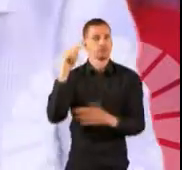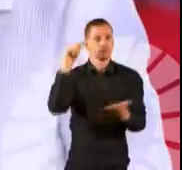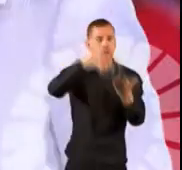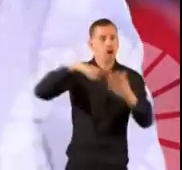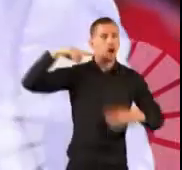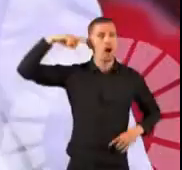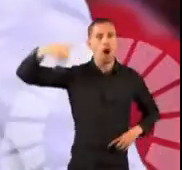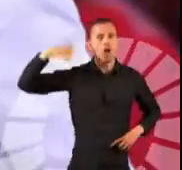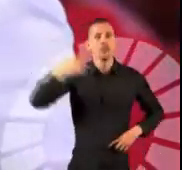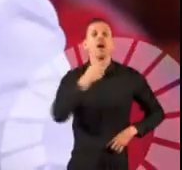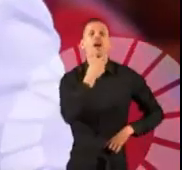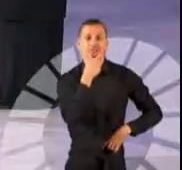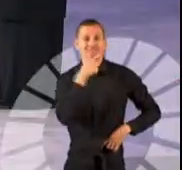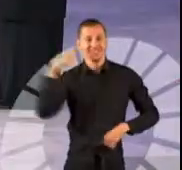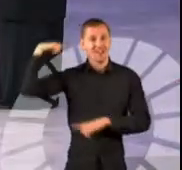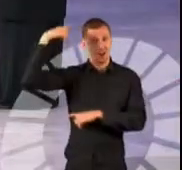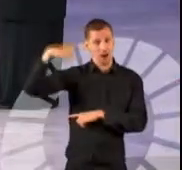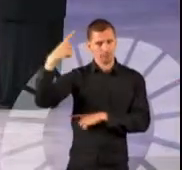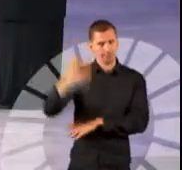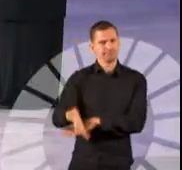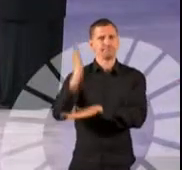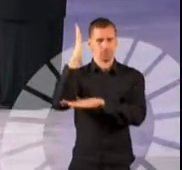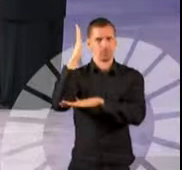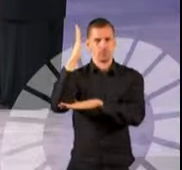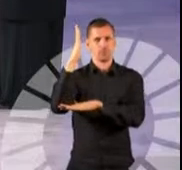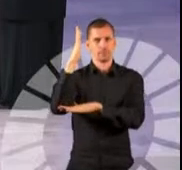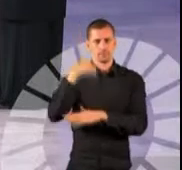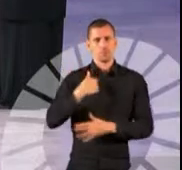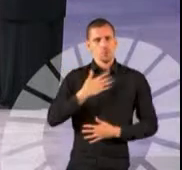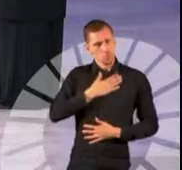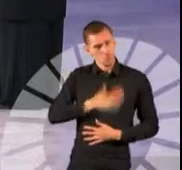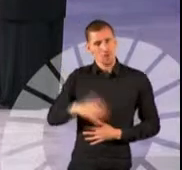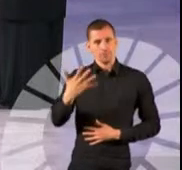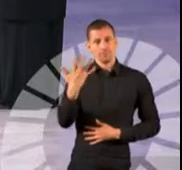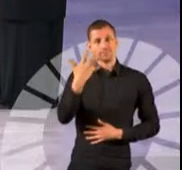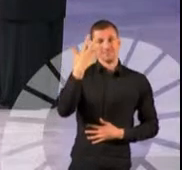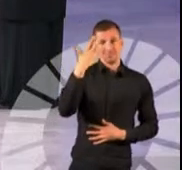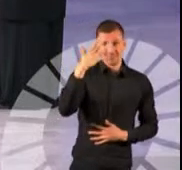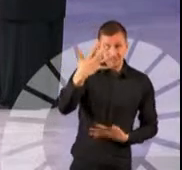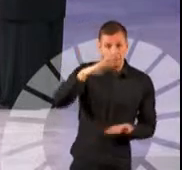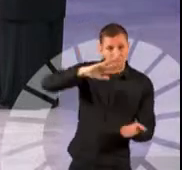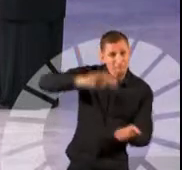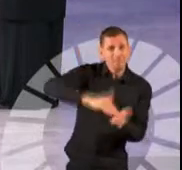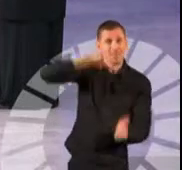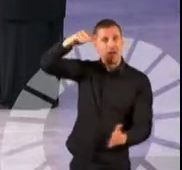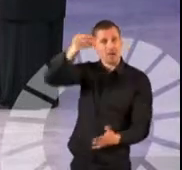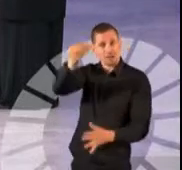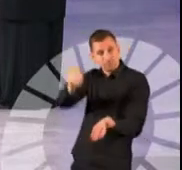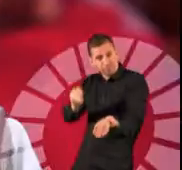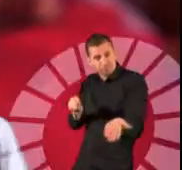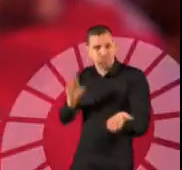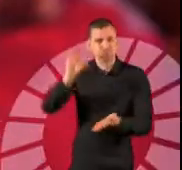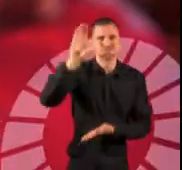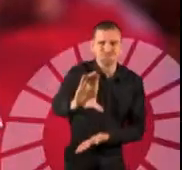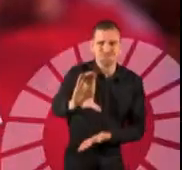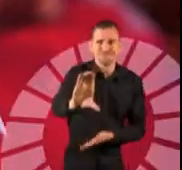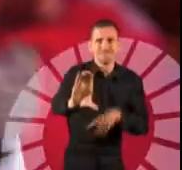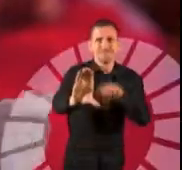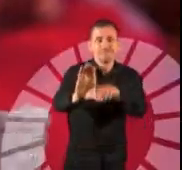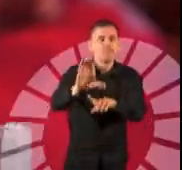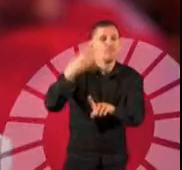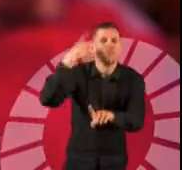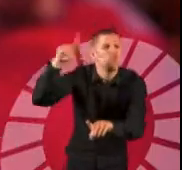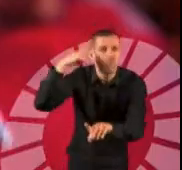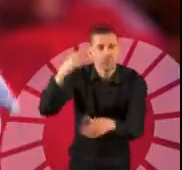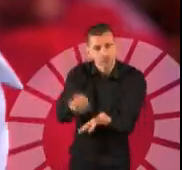education. Is this ambitious in the moment of pandemic? You bet it's ambitious. But we have no choice to